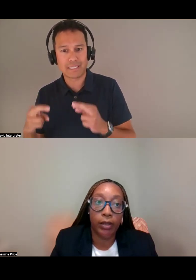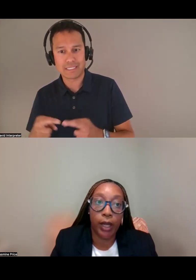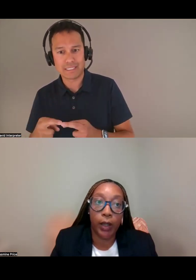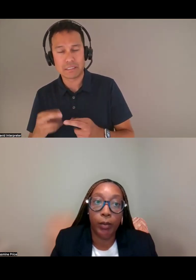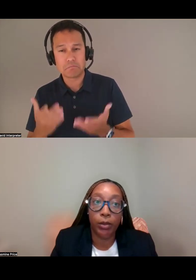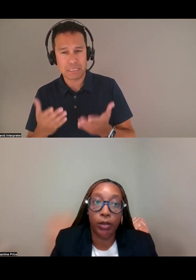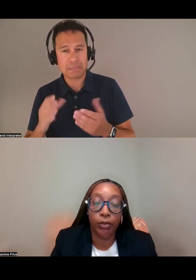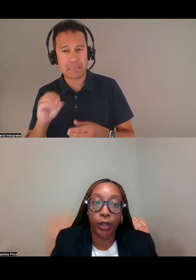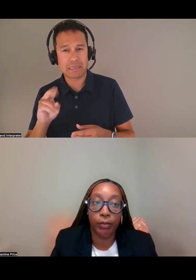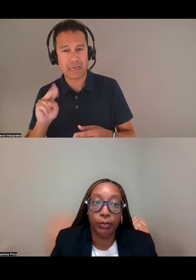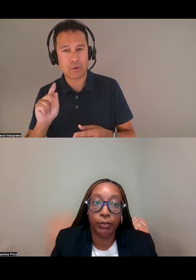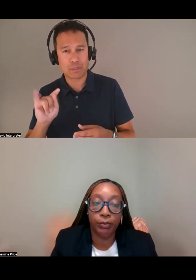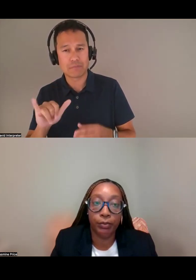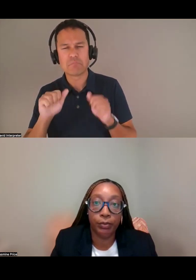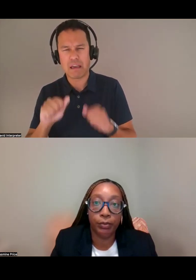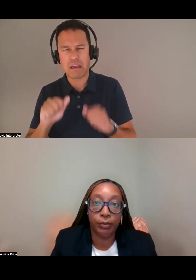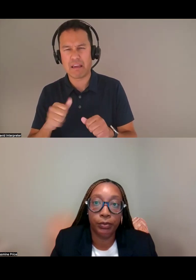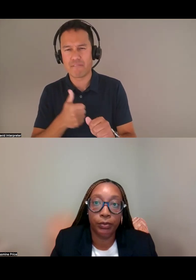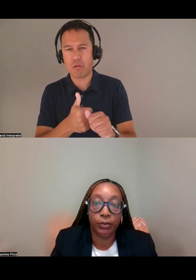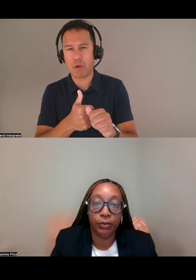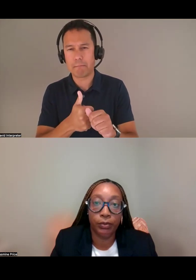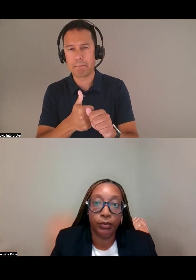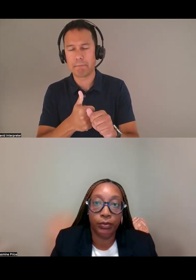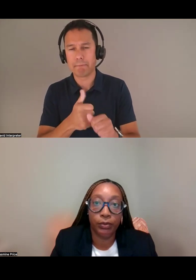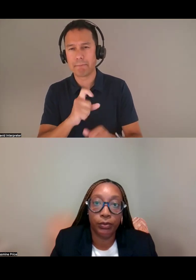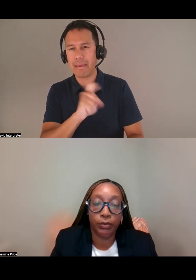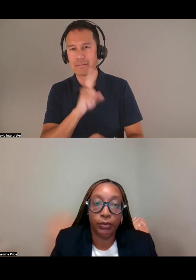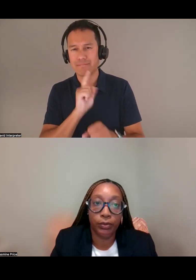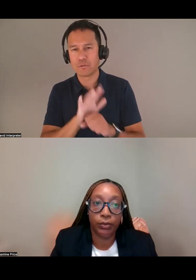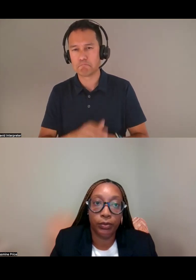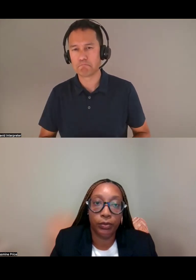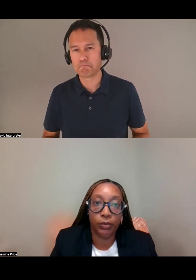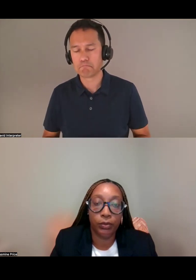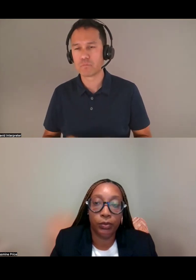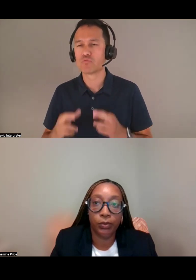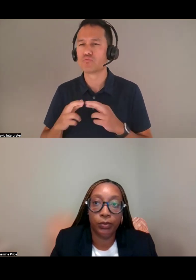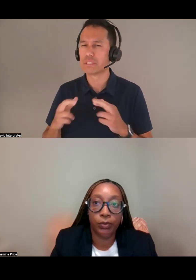can definitely follow up to confirm. Okay, so it's regionally currently.